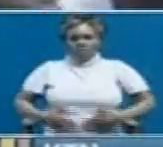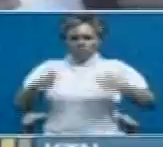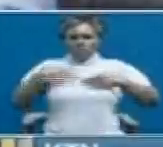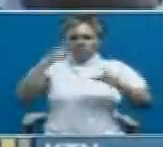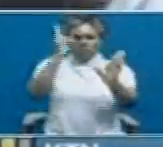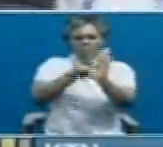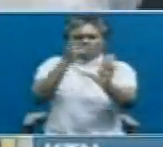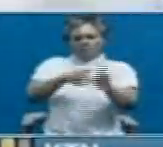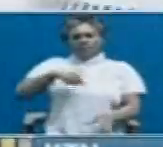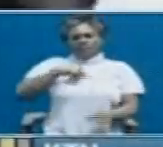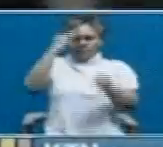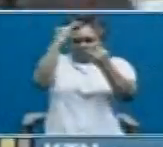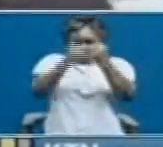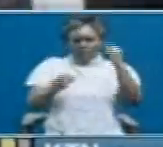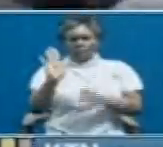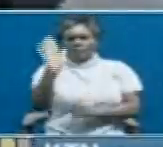in his last visit.